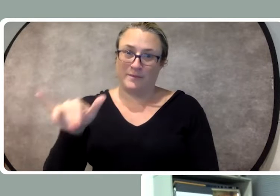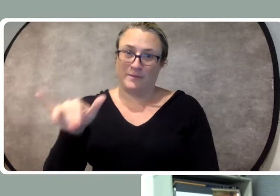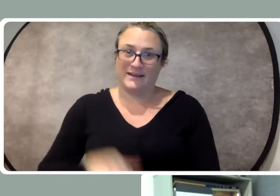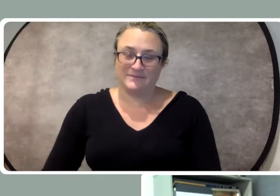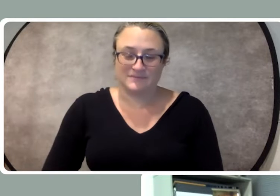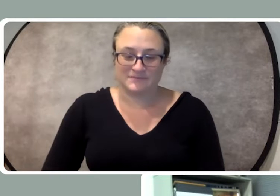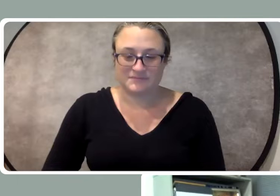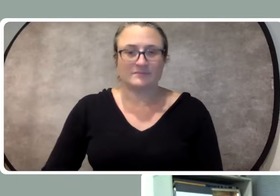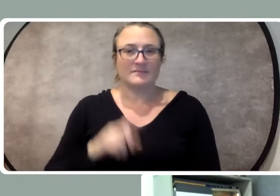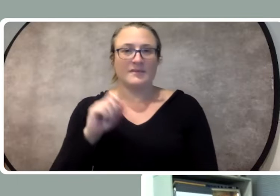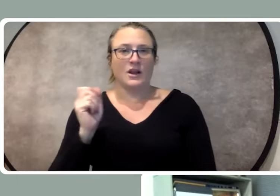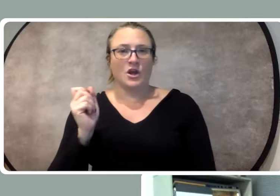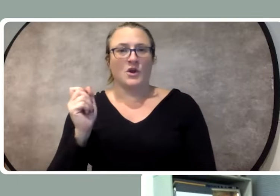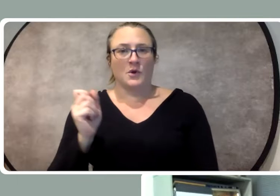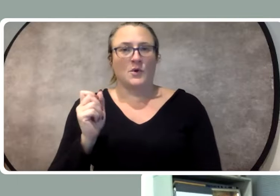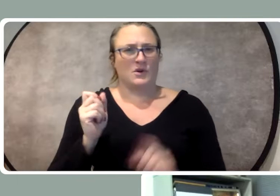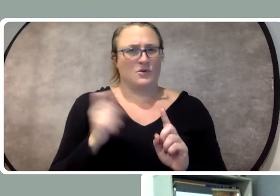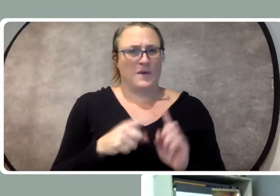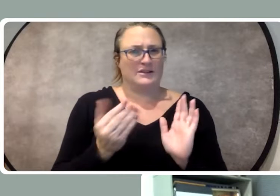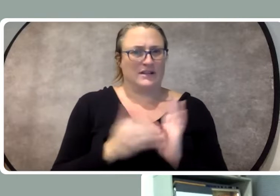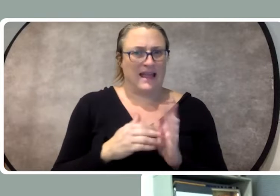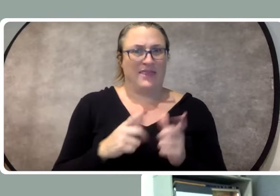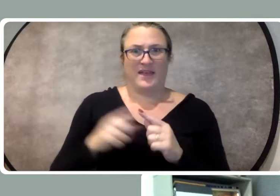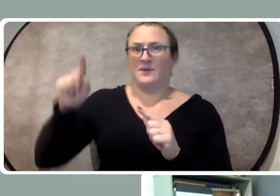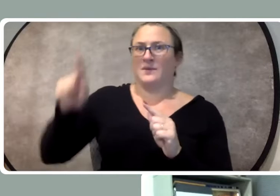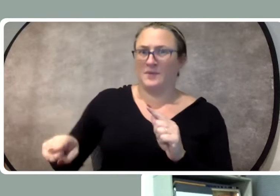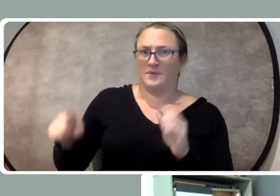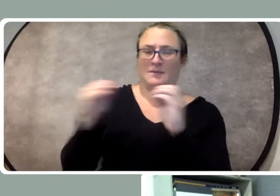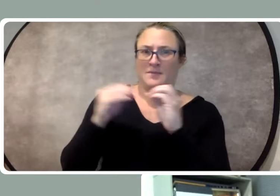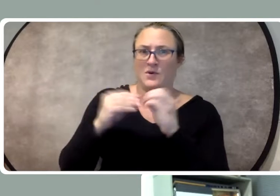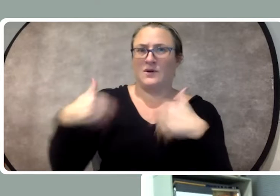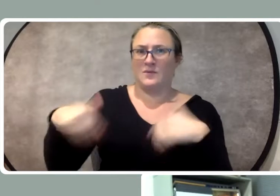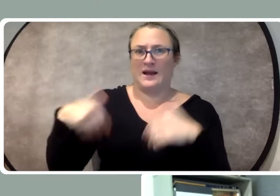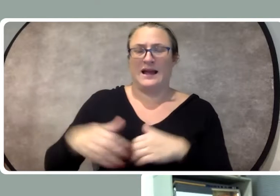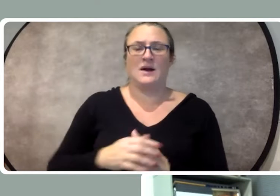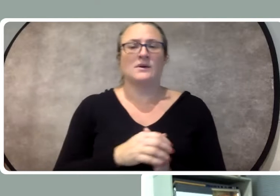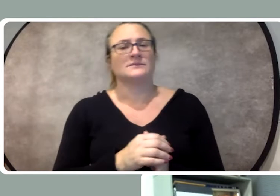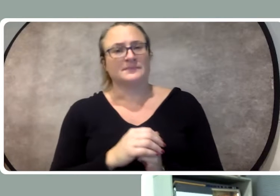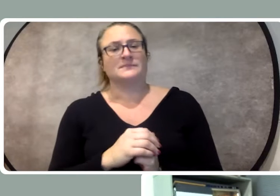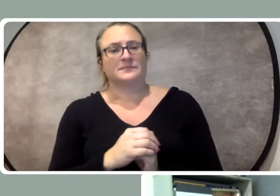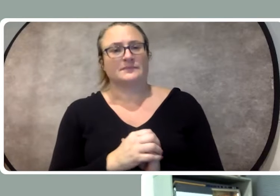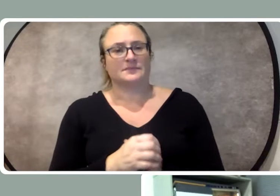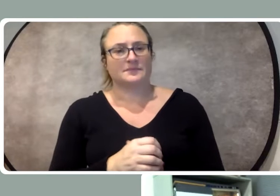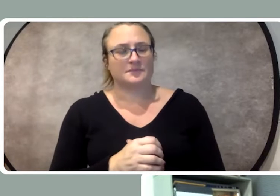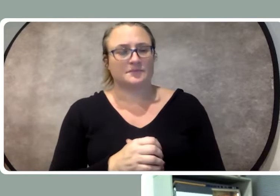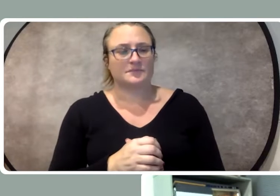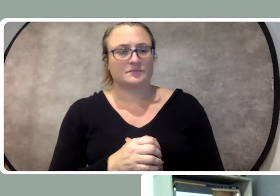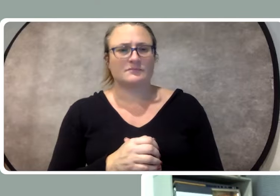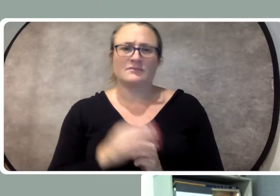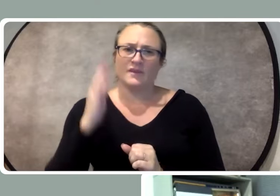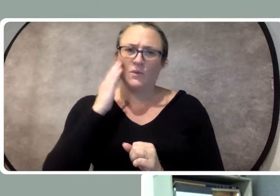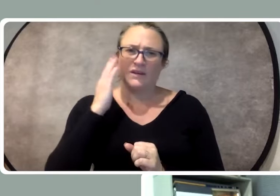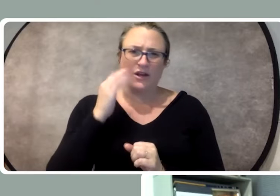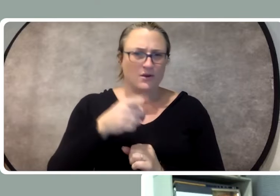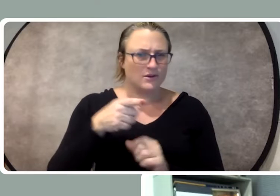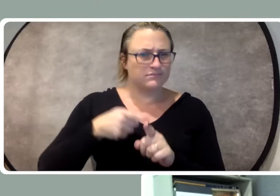more question before I jump into some of these excellent questions that are coming through. We know that one of your areas of interest and